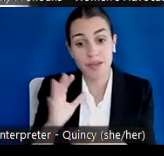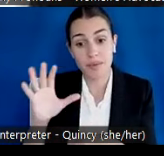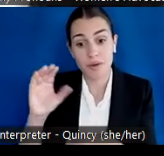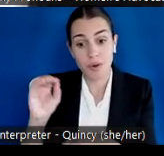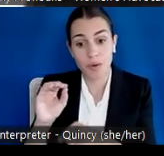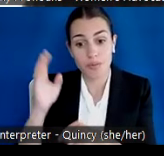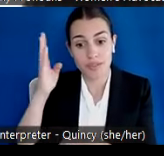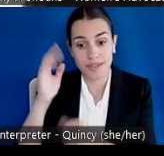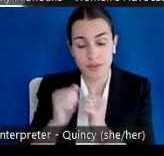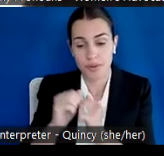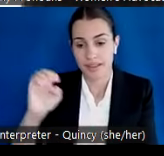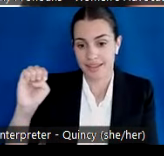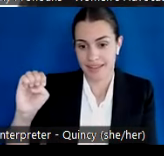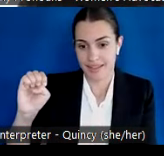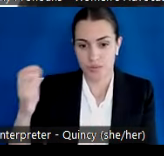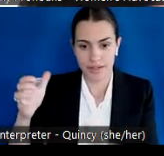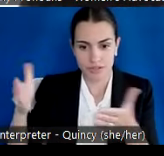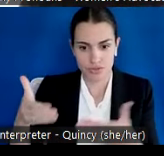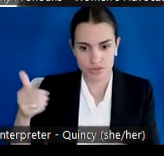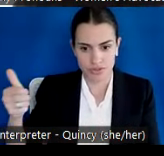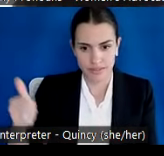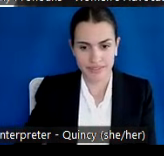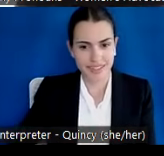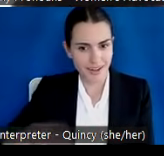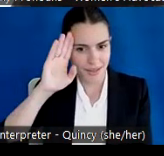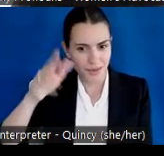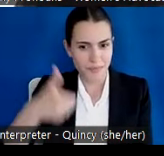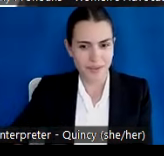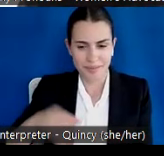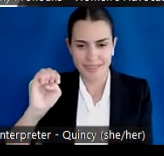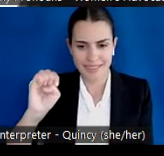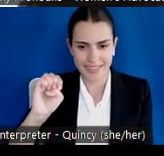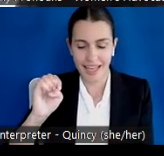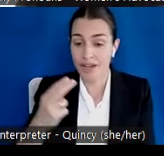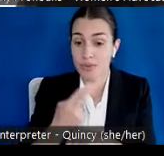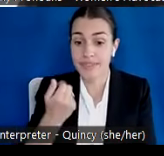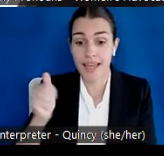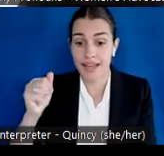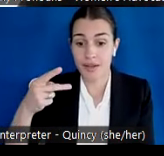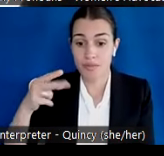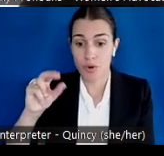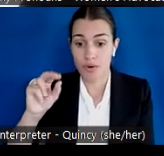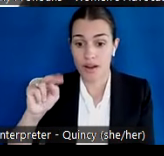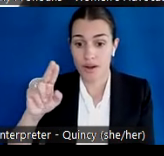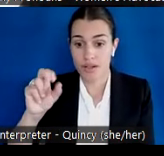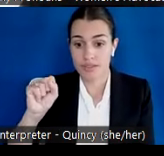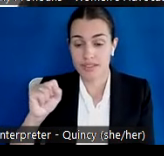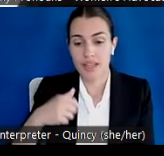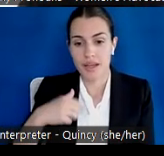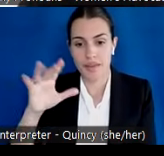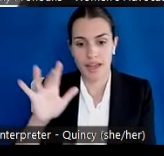introduce yourself. Hi everyone, my name is E. I use any pronouns and I am the Outreach Programs Assistant here at